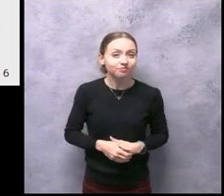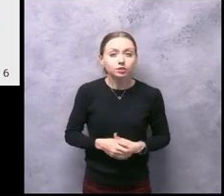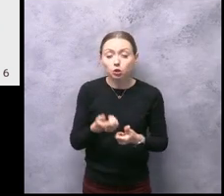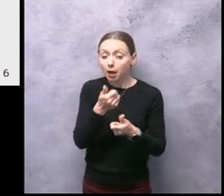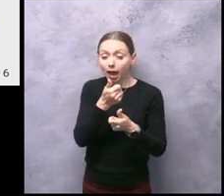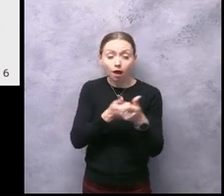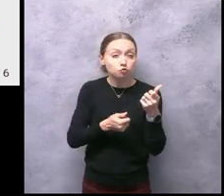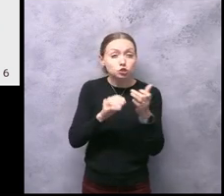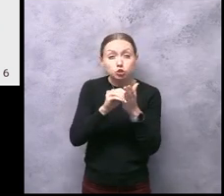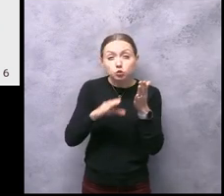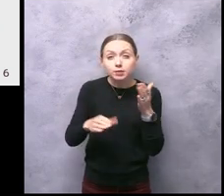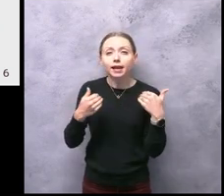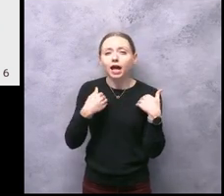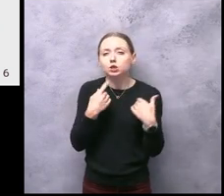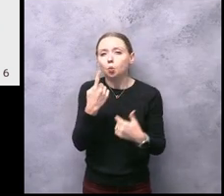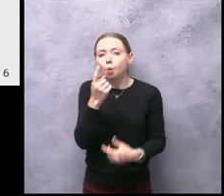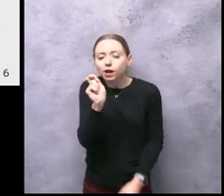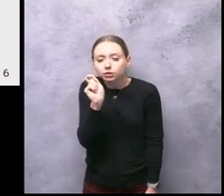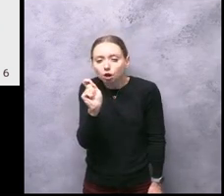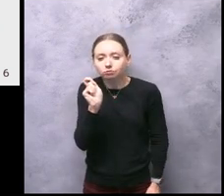dot on the map. And